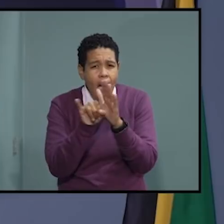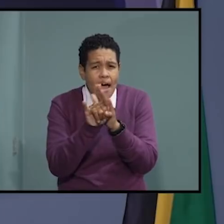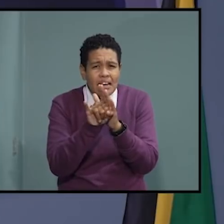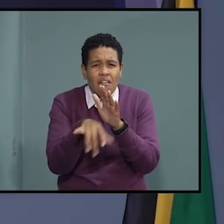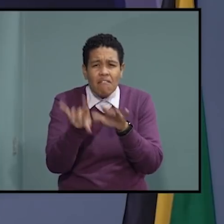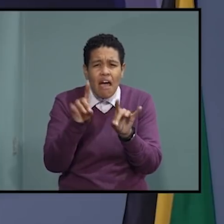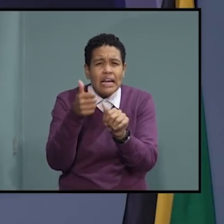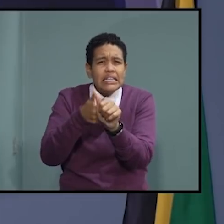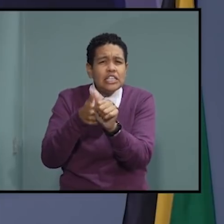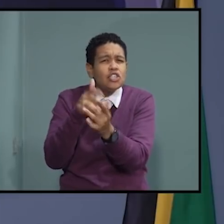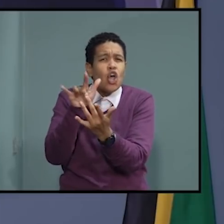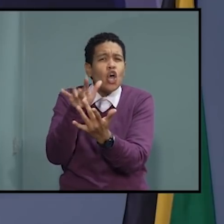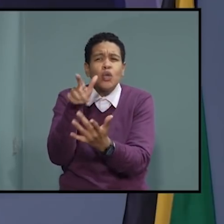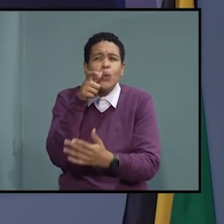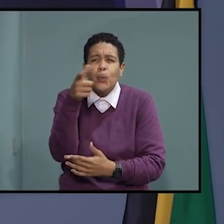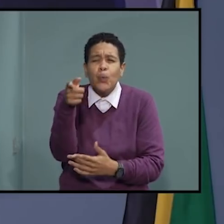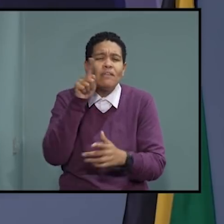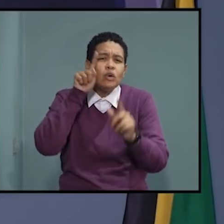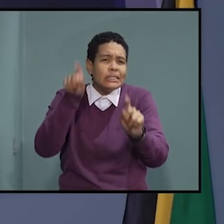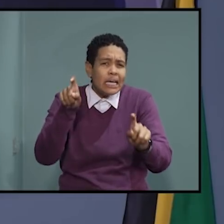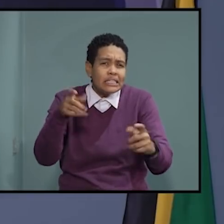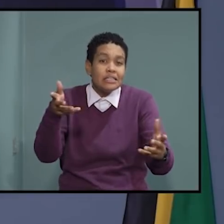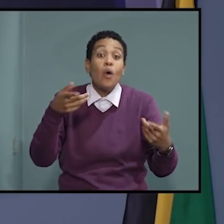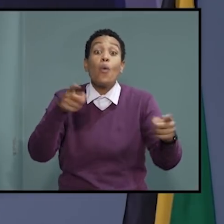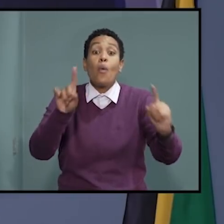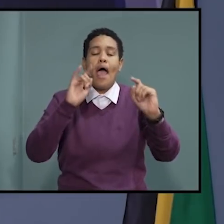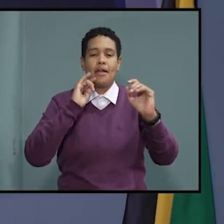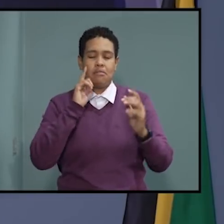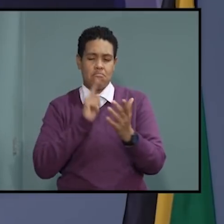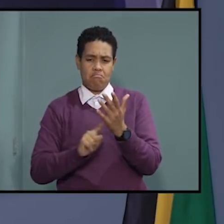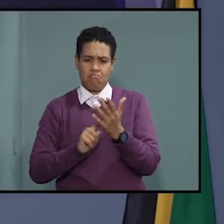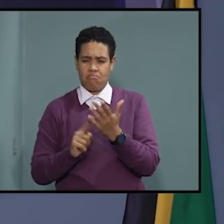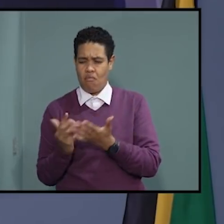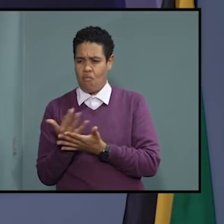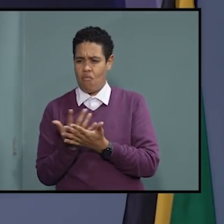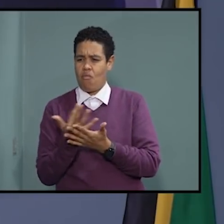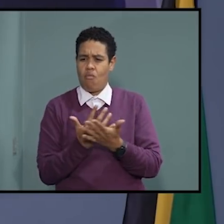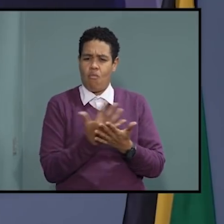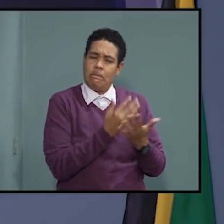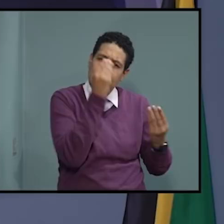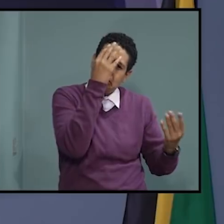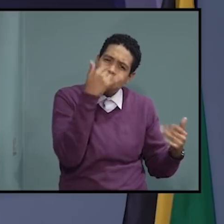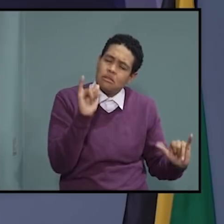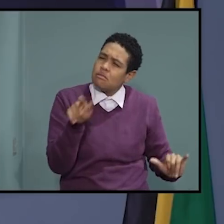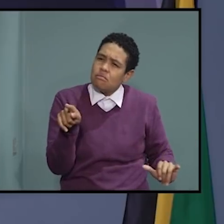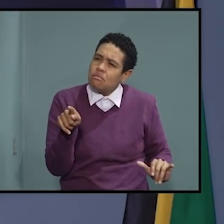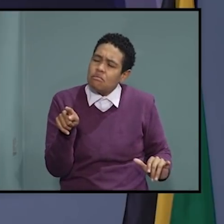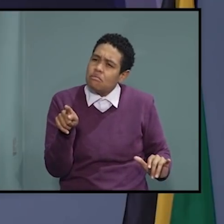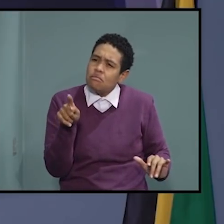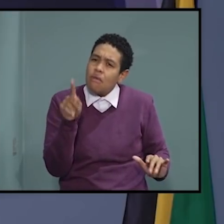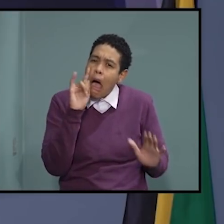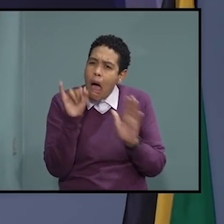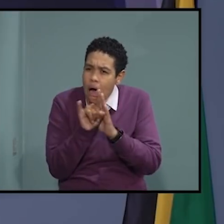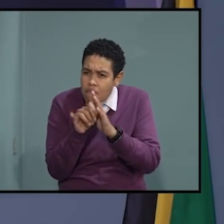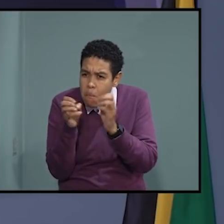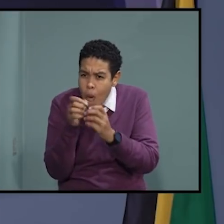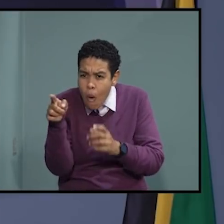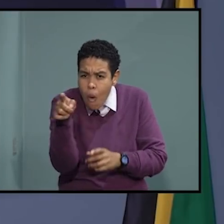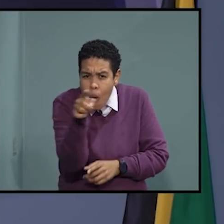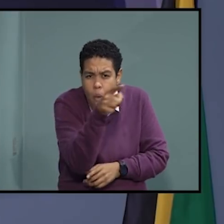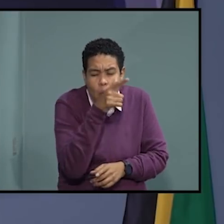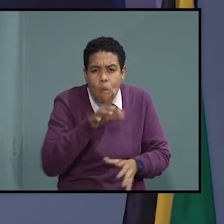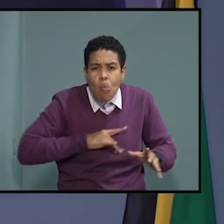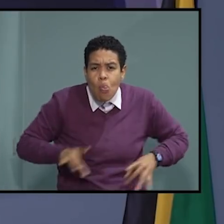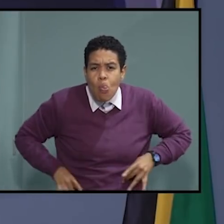each of their contacts for testing, while investigations continue to identify other positive exposed